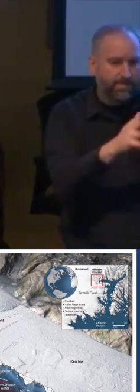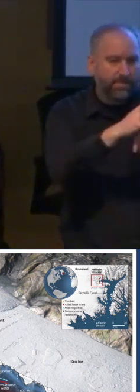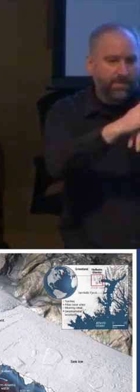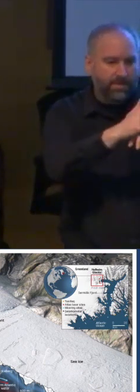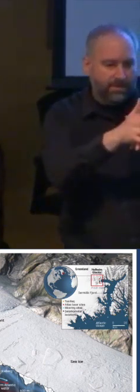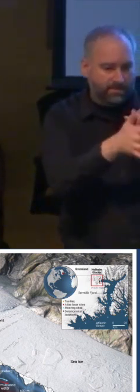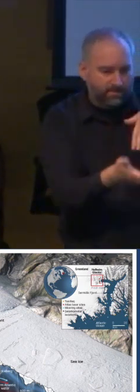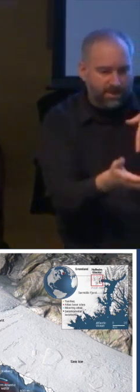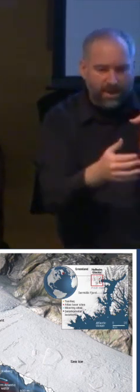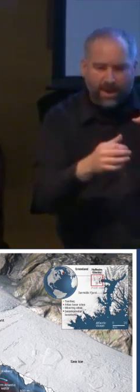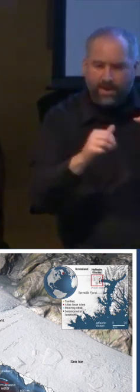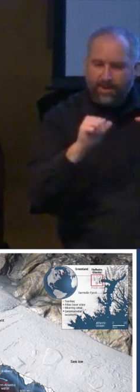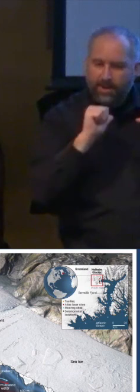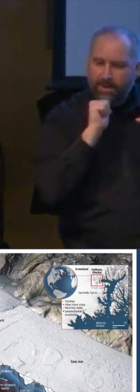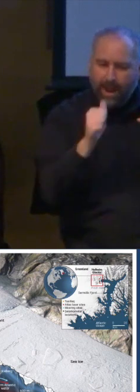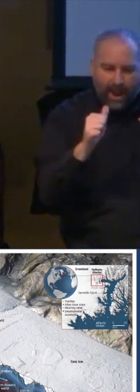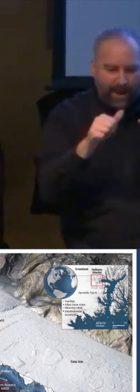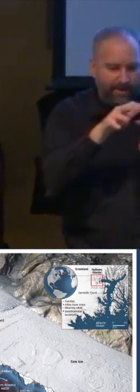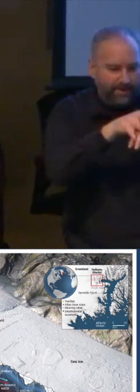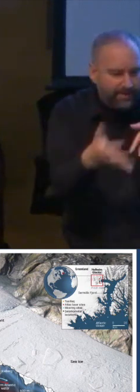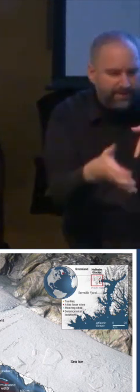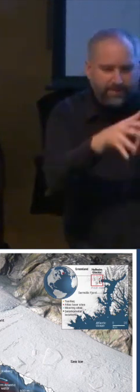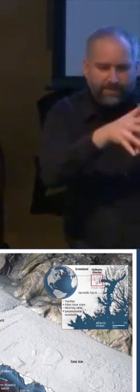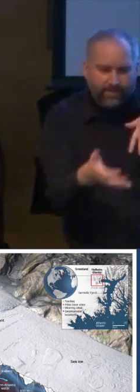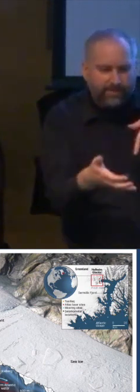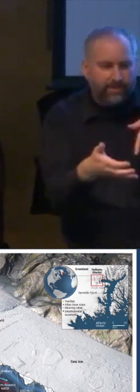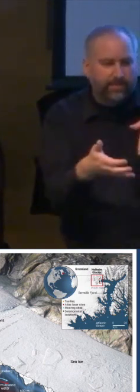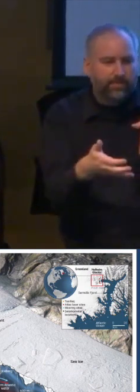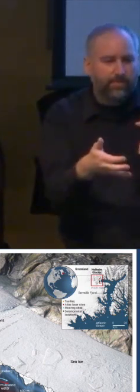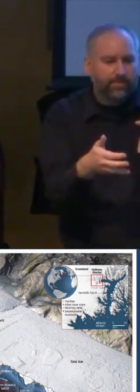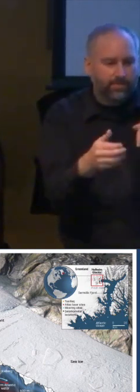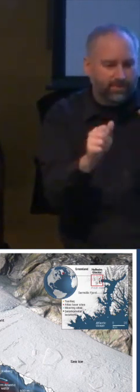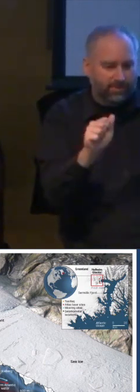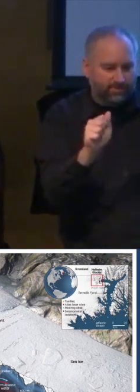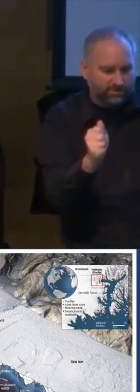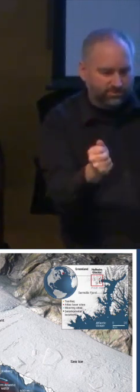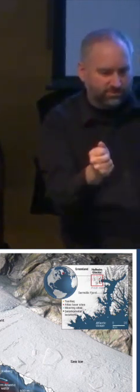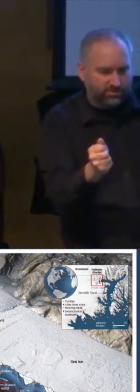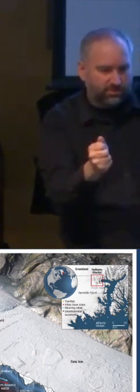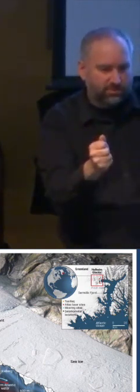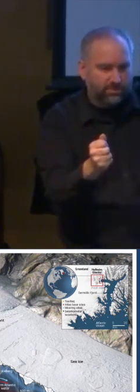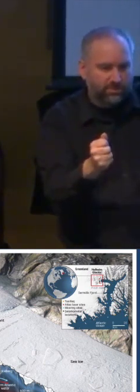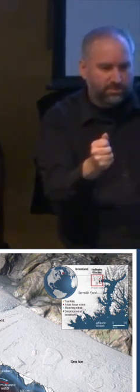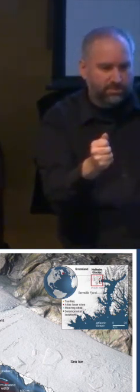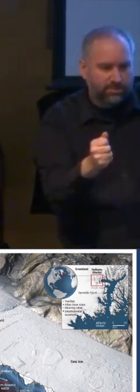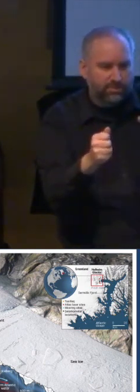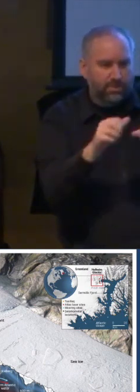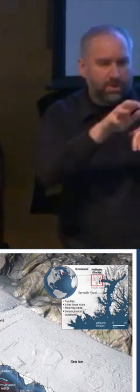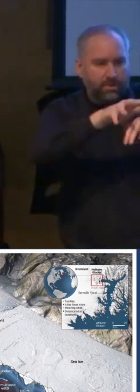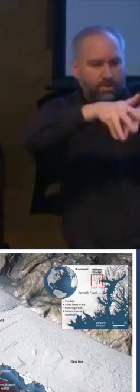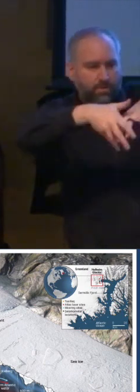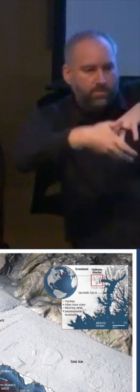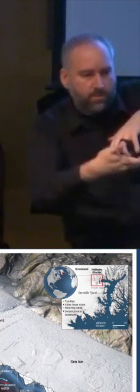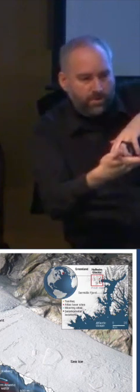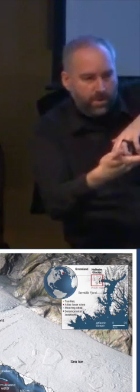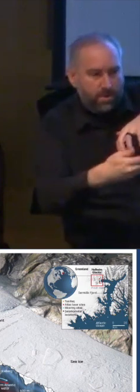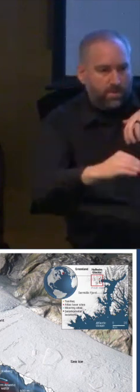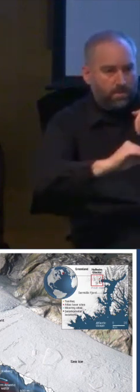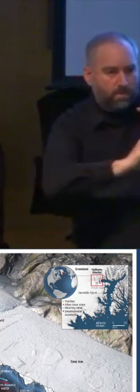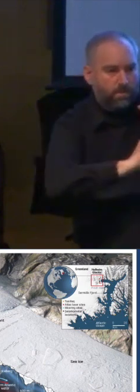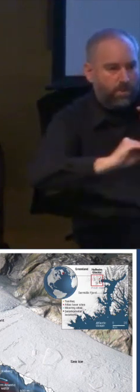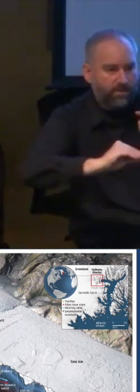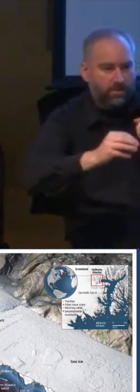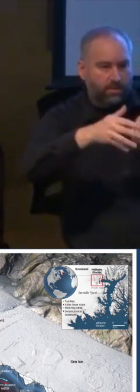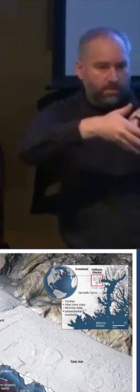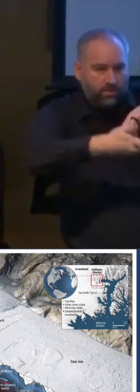melting the glaciers away. We are changing the resistance to flow, and they are moving faster. So we made